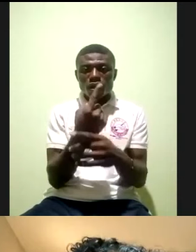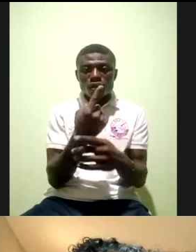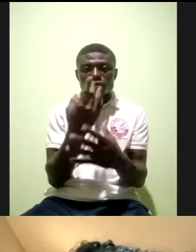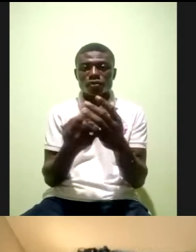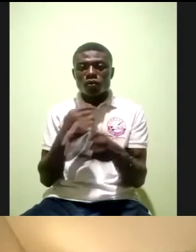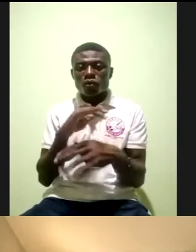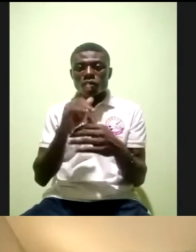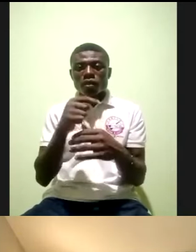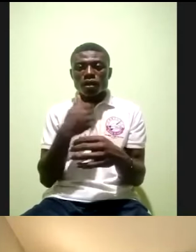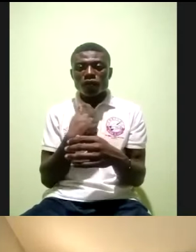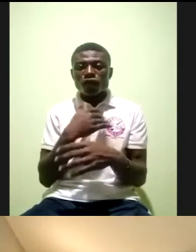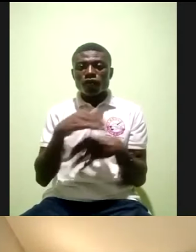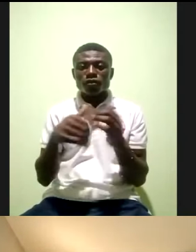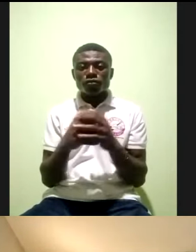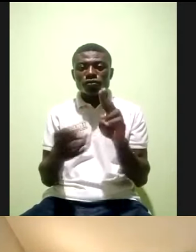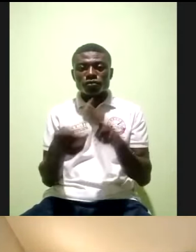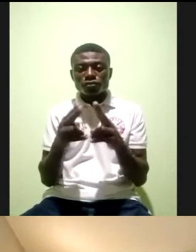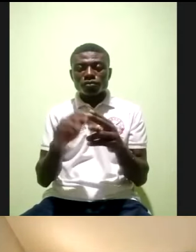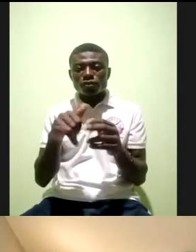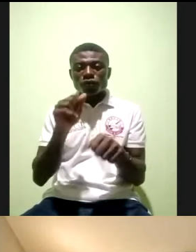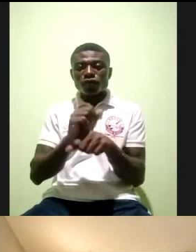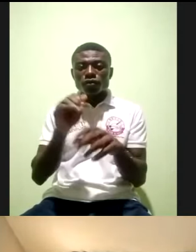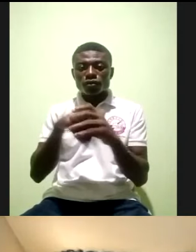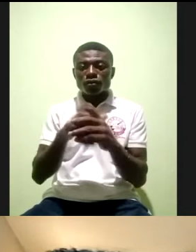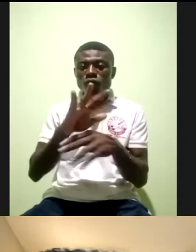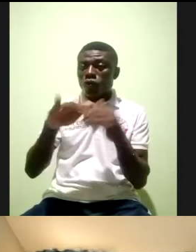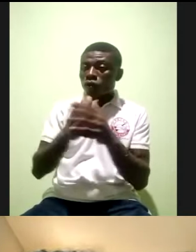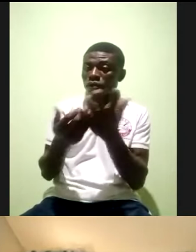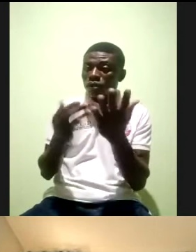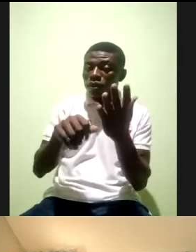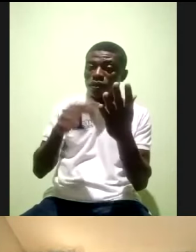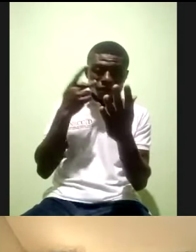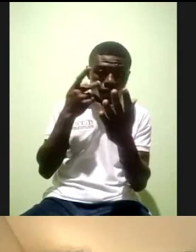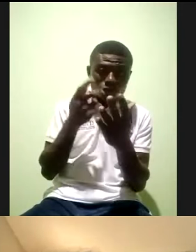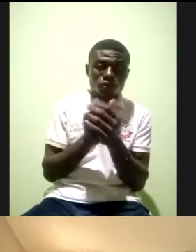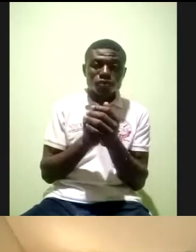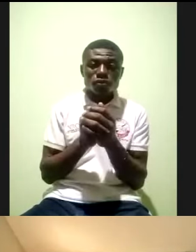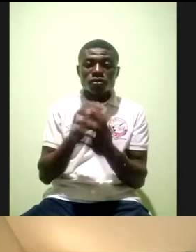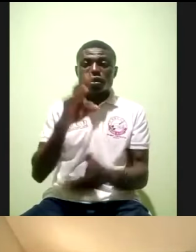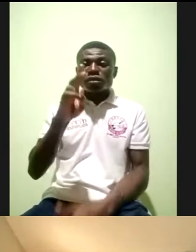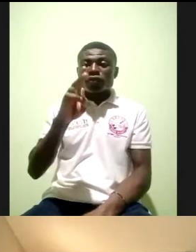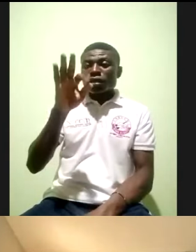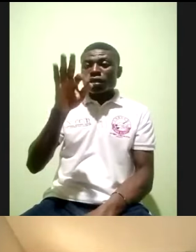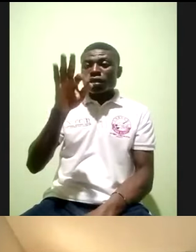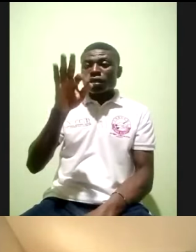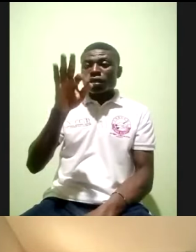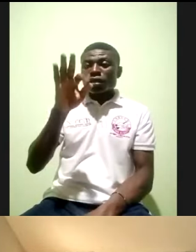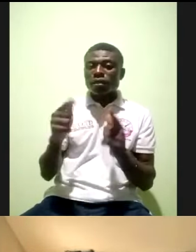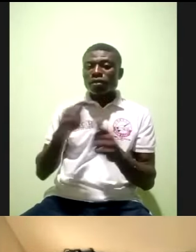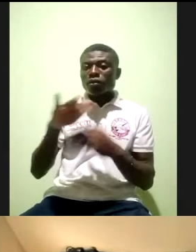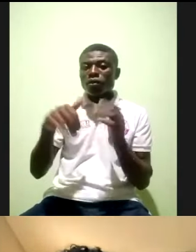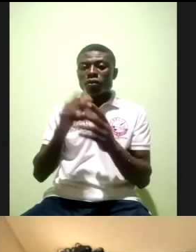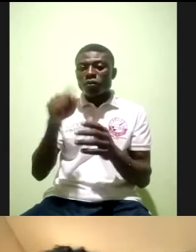processing. So which number is larger here out of 3 and 8, 7 and 9, which is greater? So